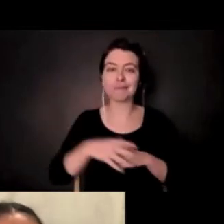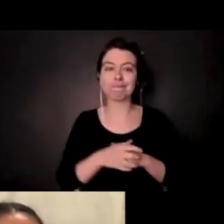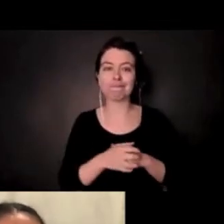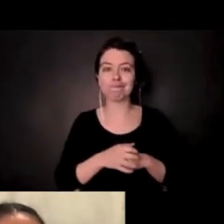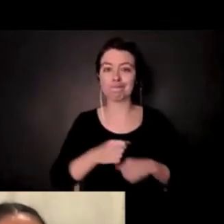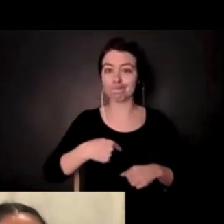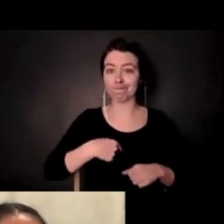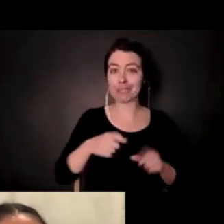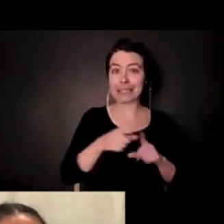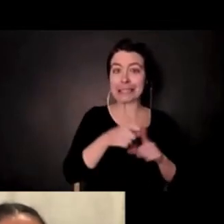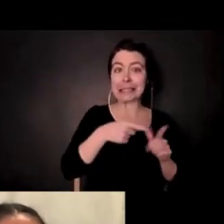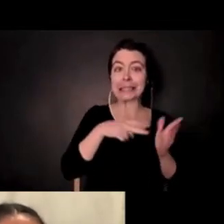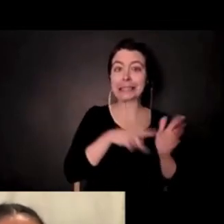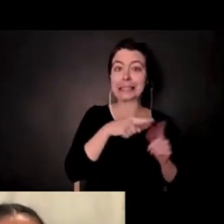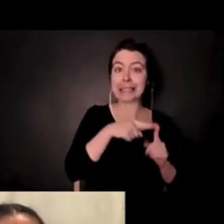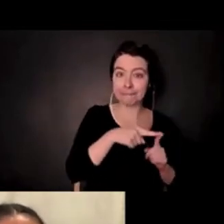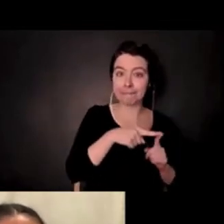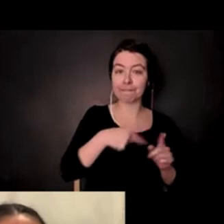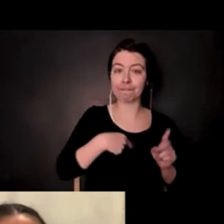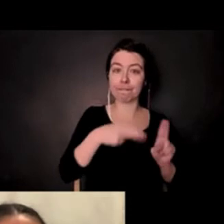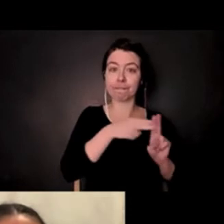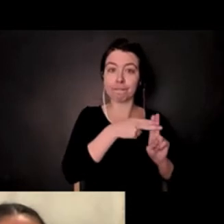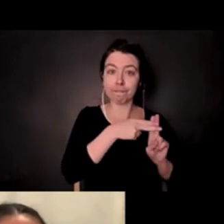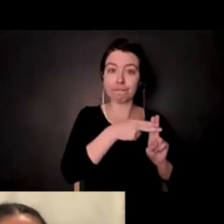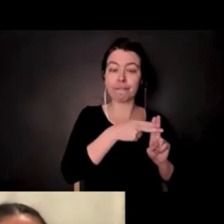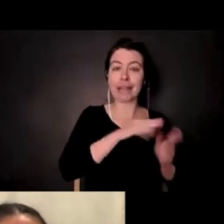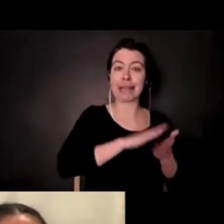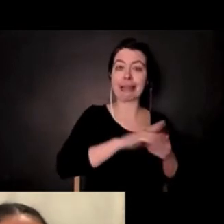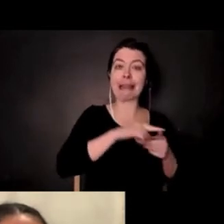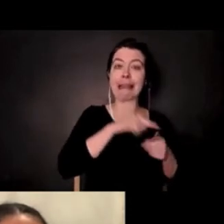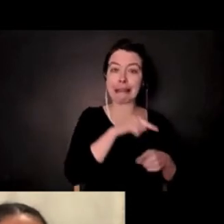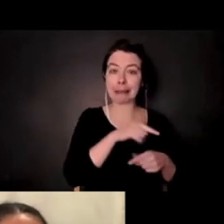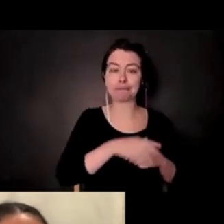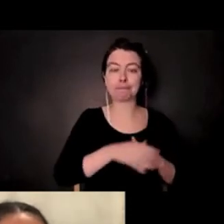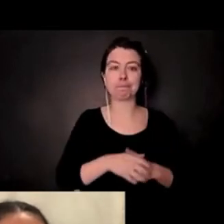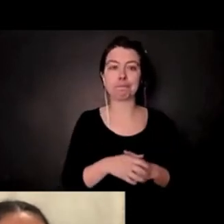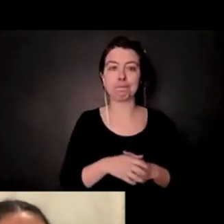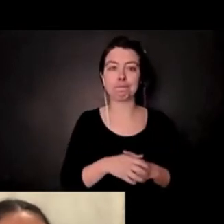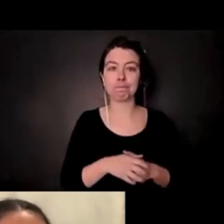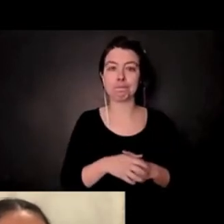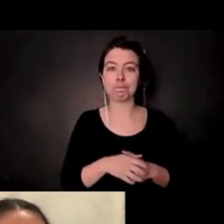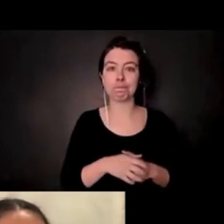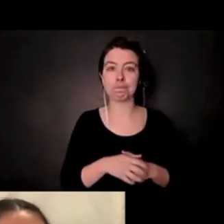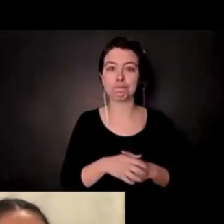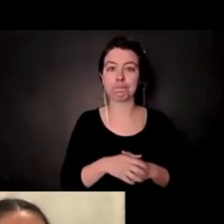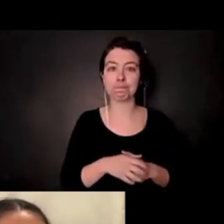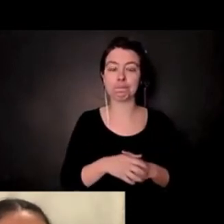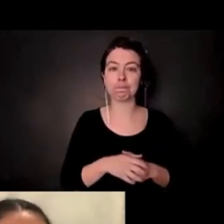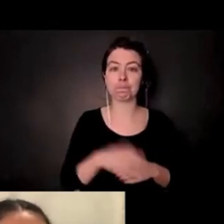pronouns are he and him. I'm currently wearing a black top. I have dark glasses and short blonde